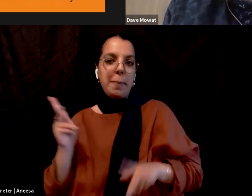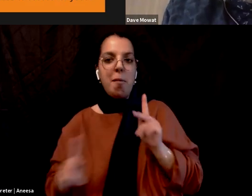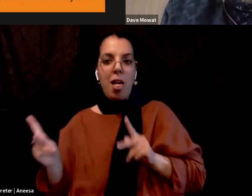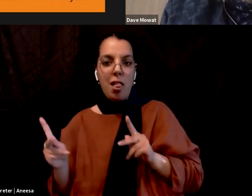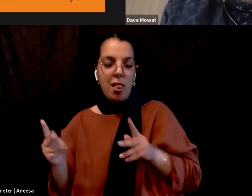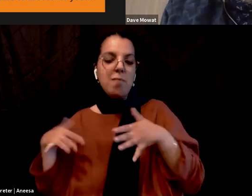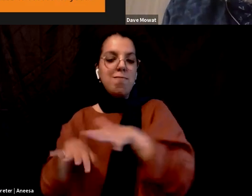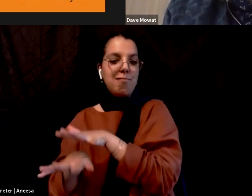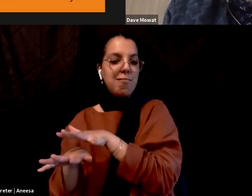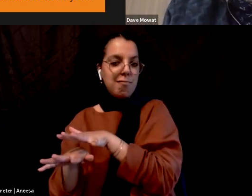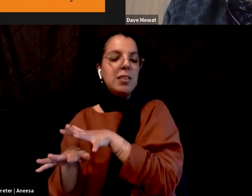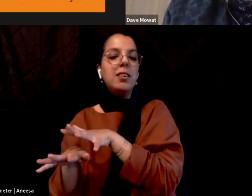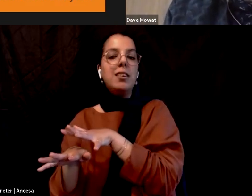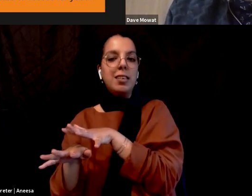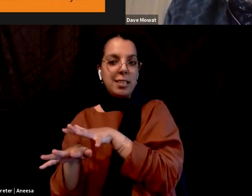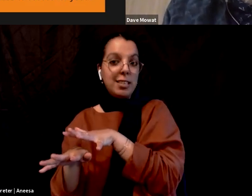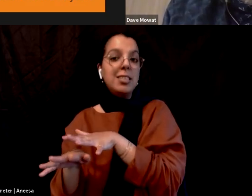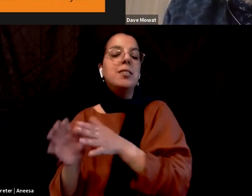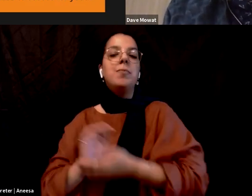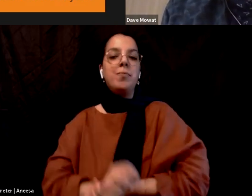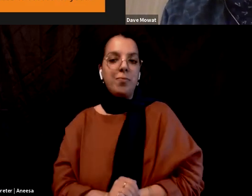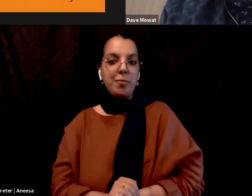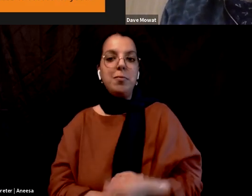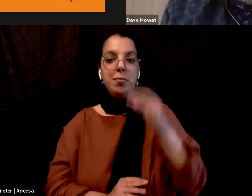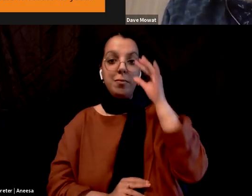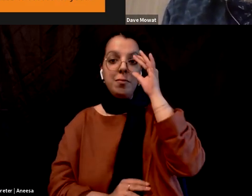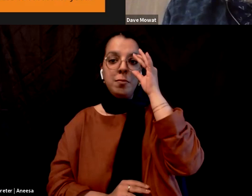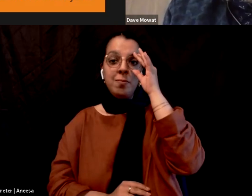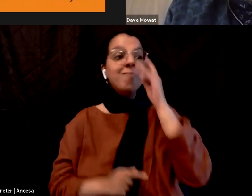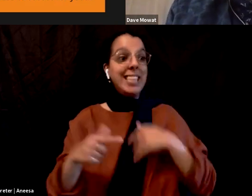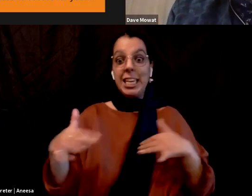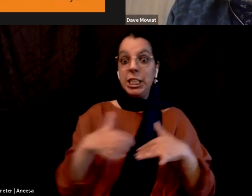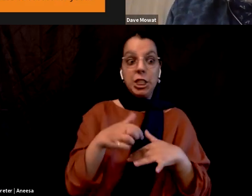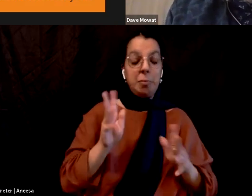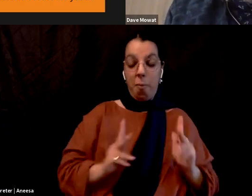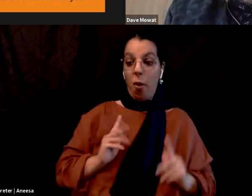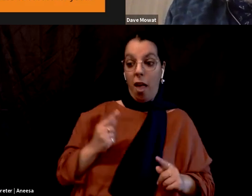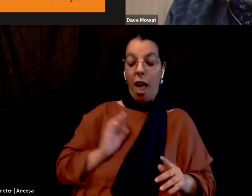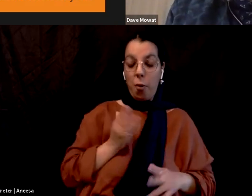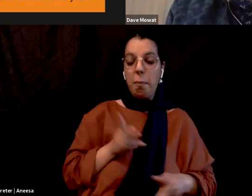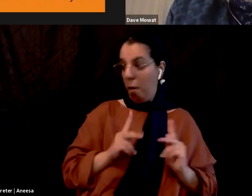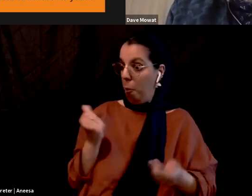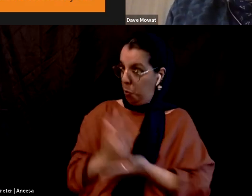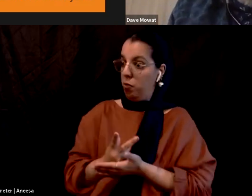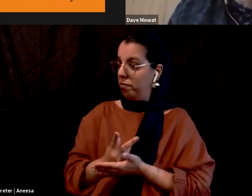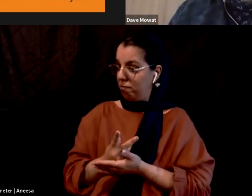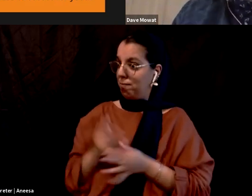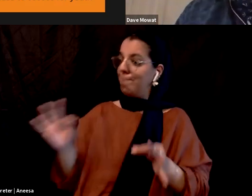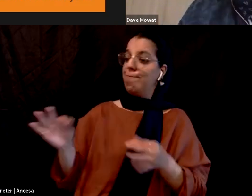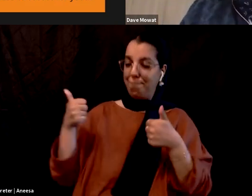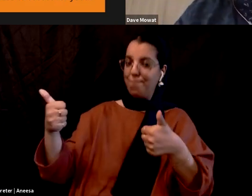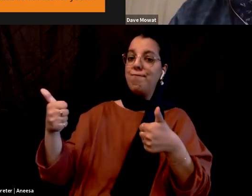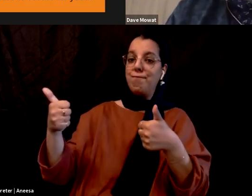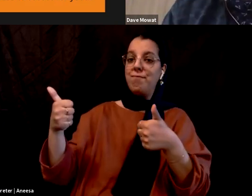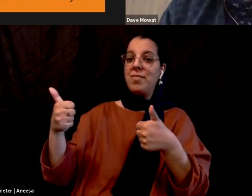settlement. And our people voluntarily approved of this plan. And the reason